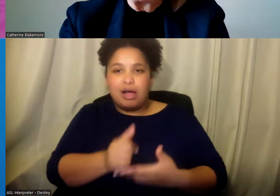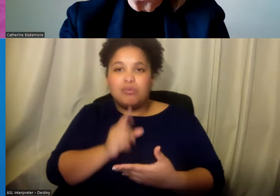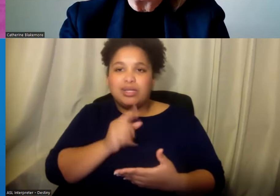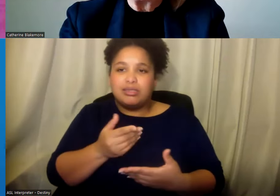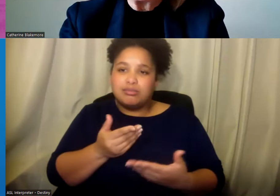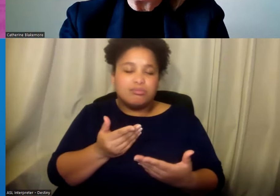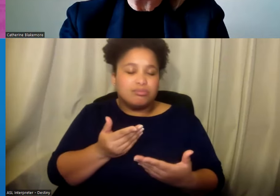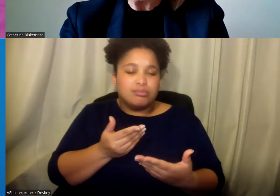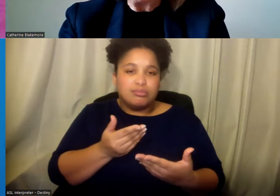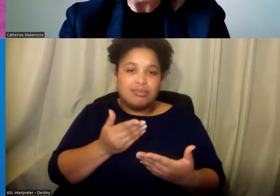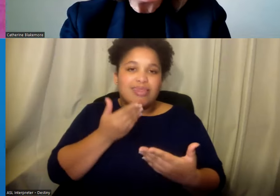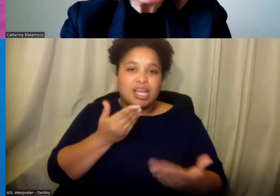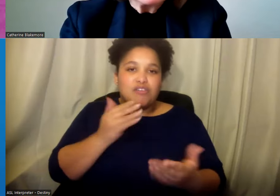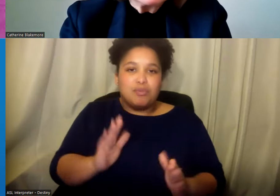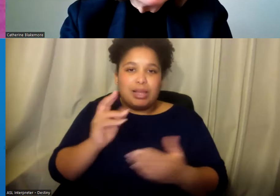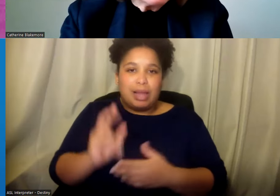was terrific to hear.